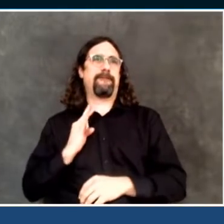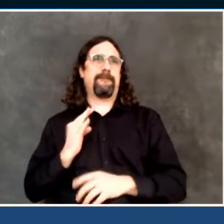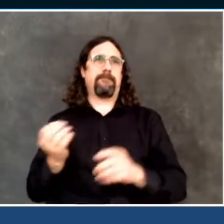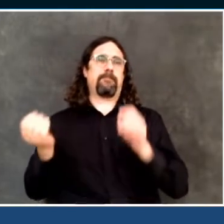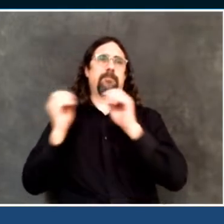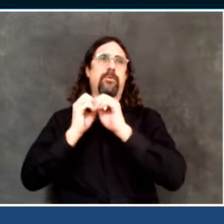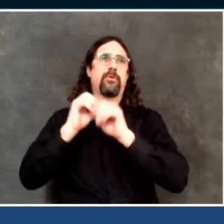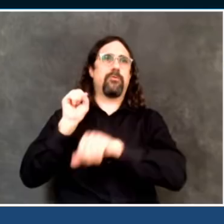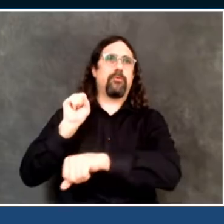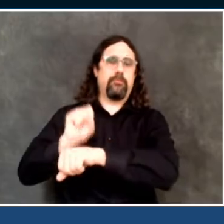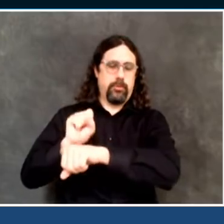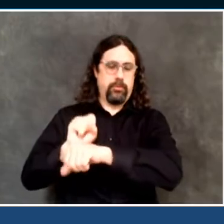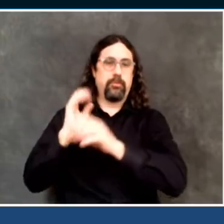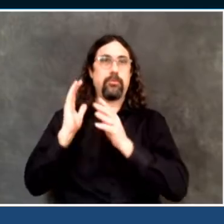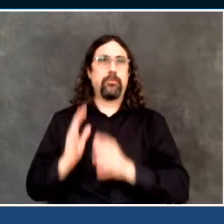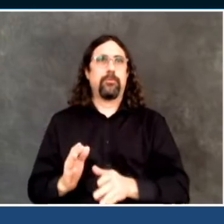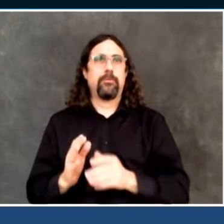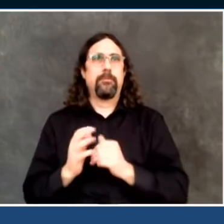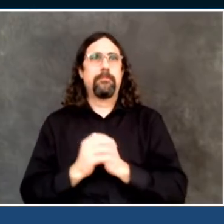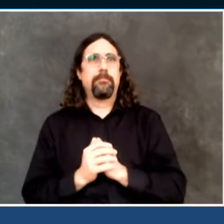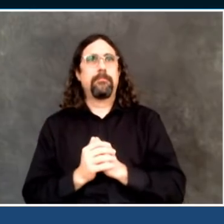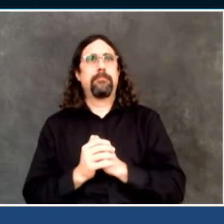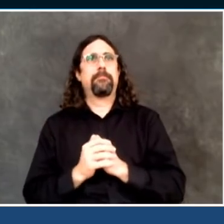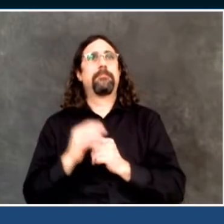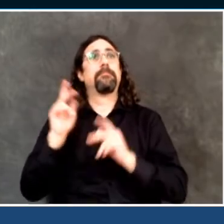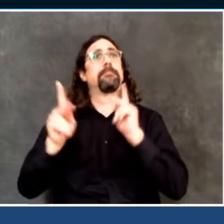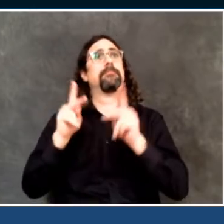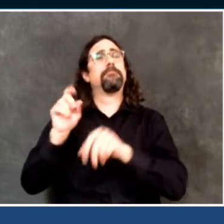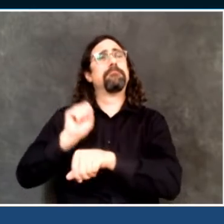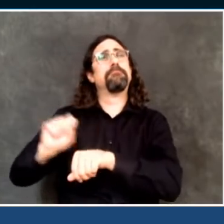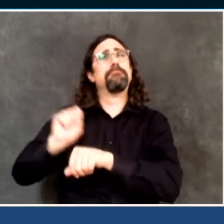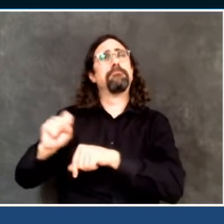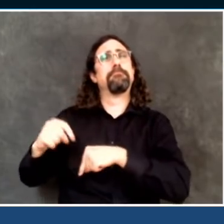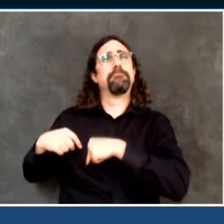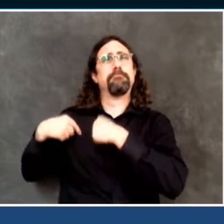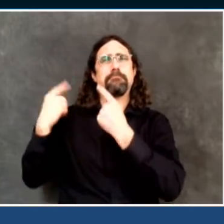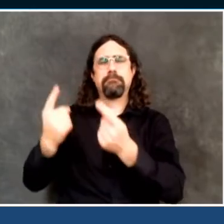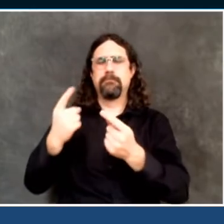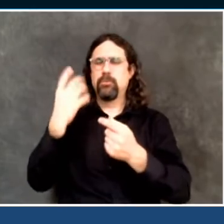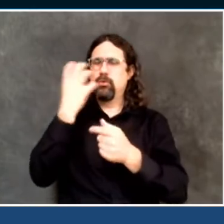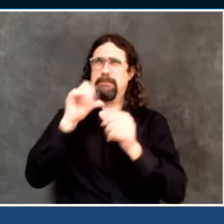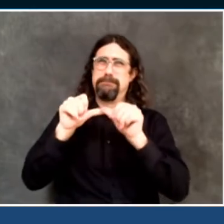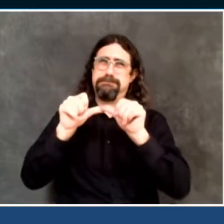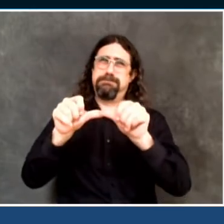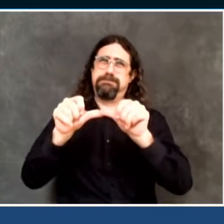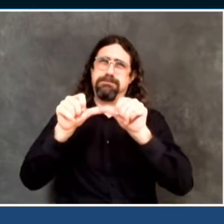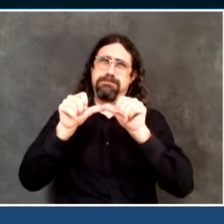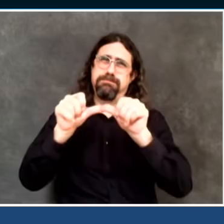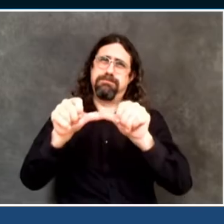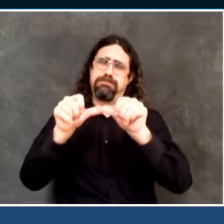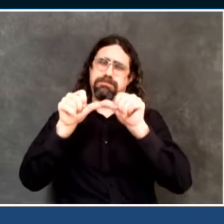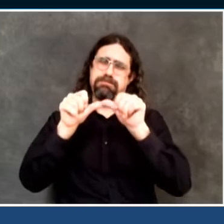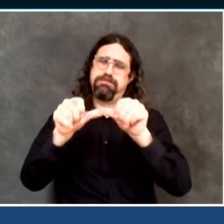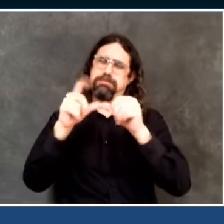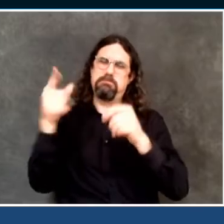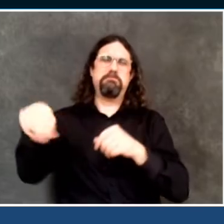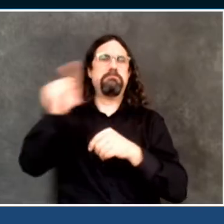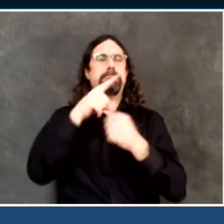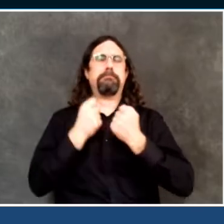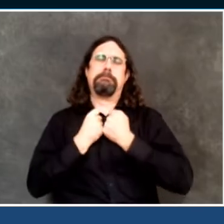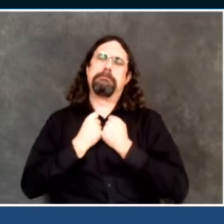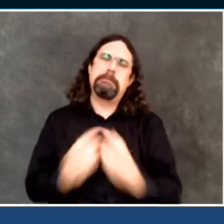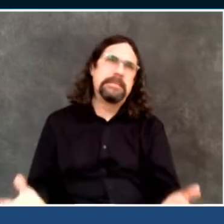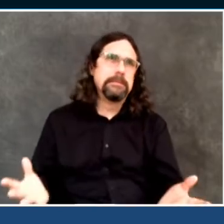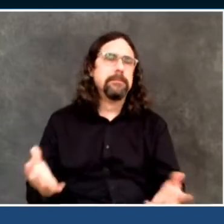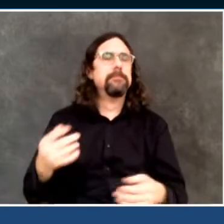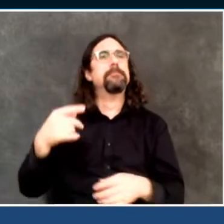hell, but they've held the line. They've been heroes in every way. Some of them have gotten sick themselves and been out. We